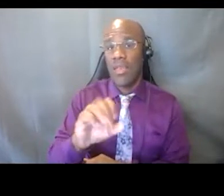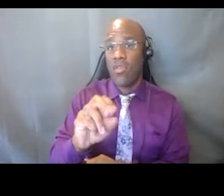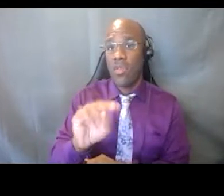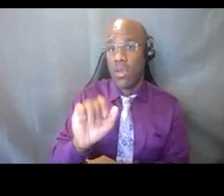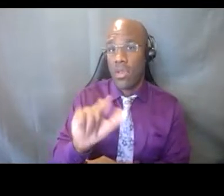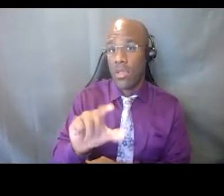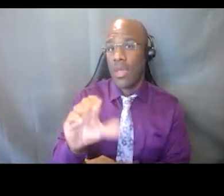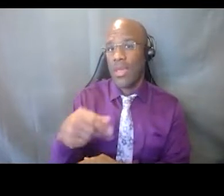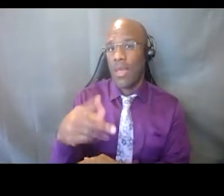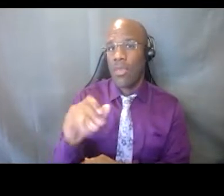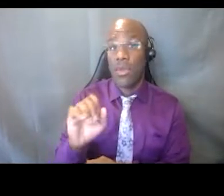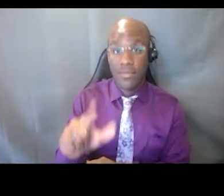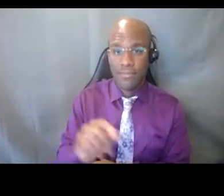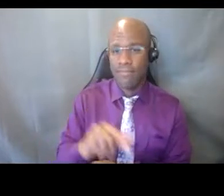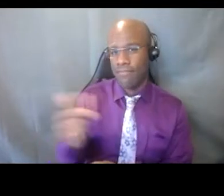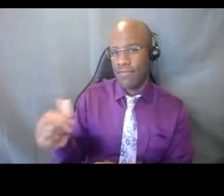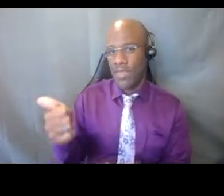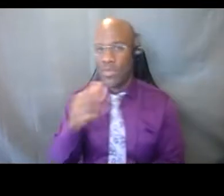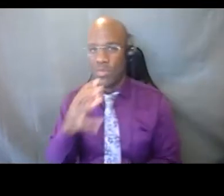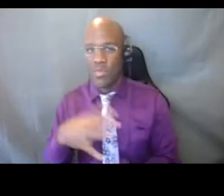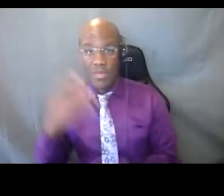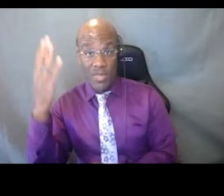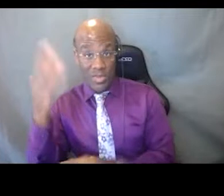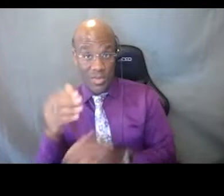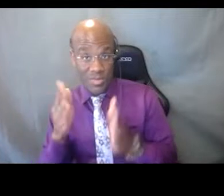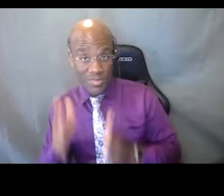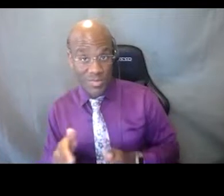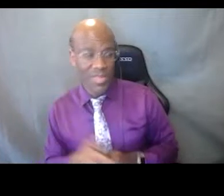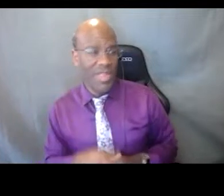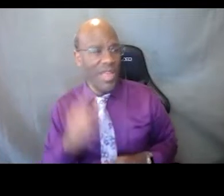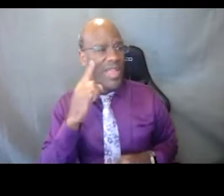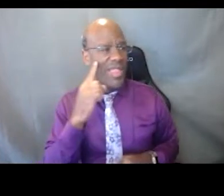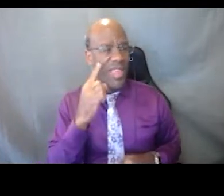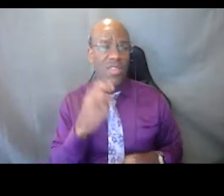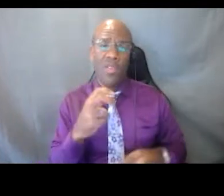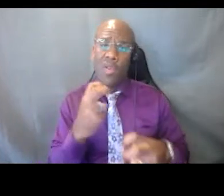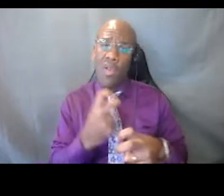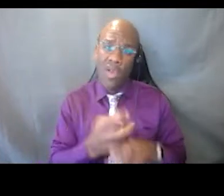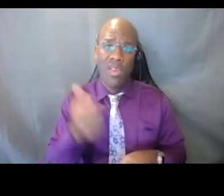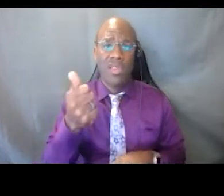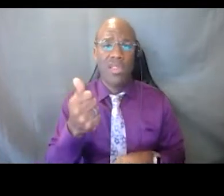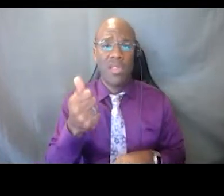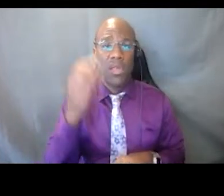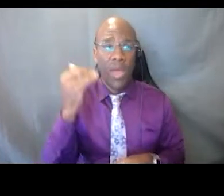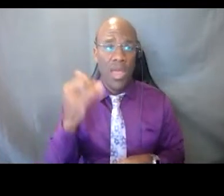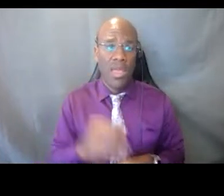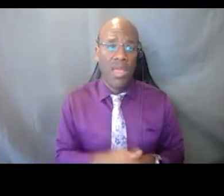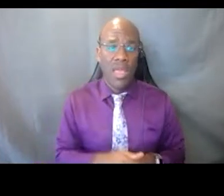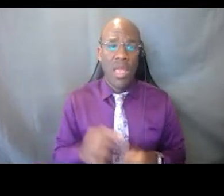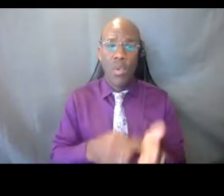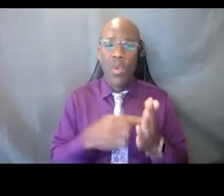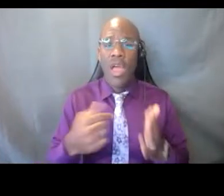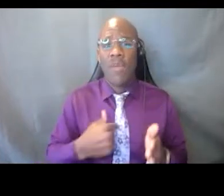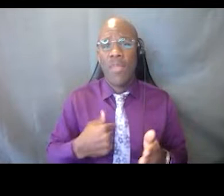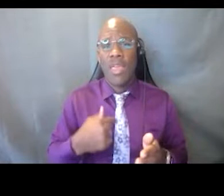Navigational capital. I think it was harder because I hadn't seen a lot of single Black women out there. It required me to remove myself out